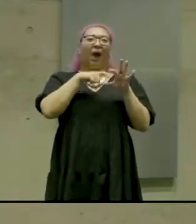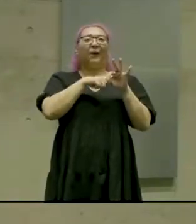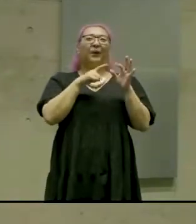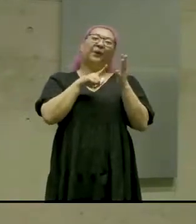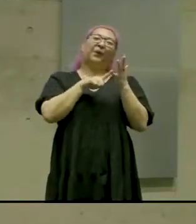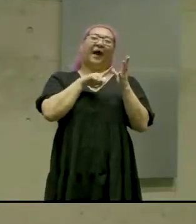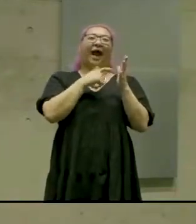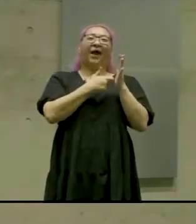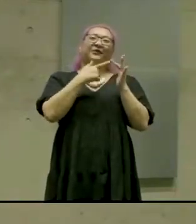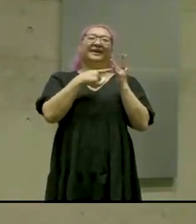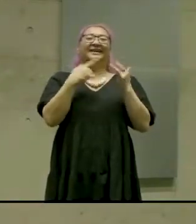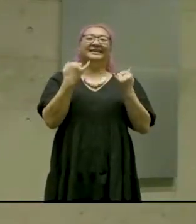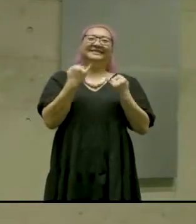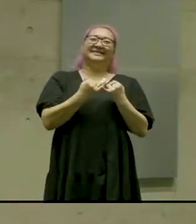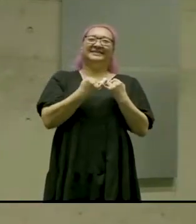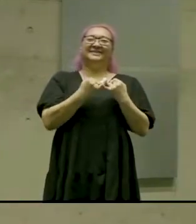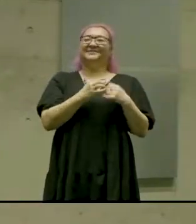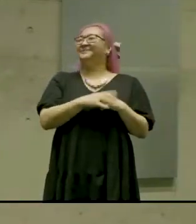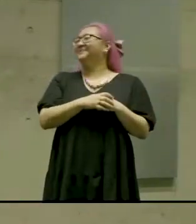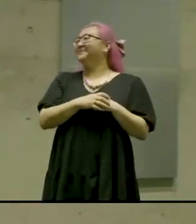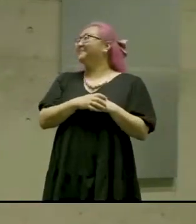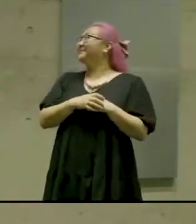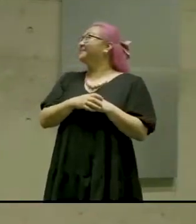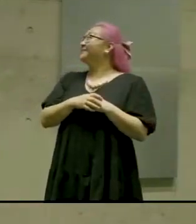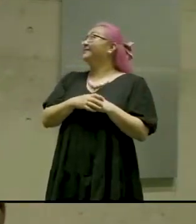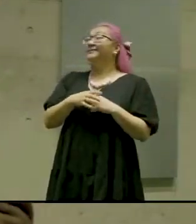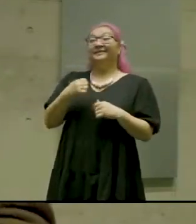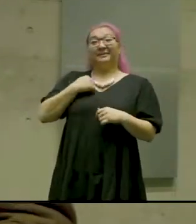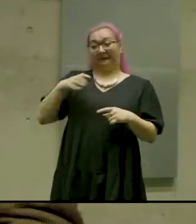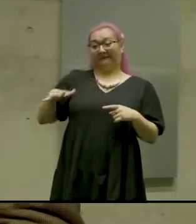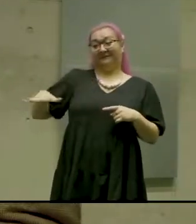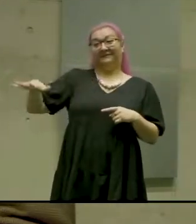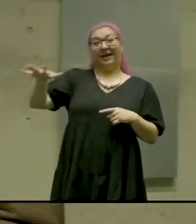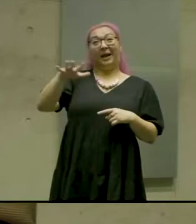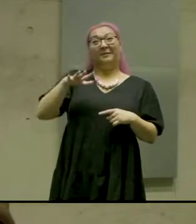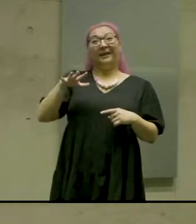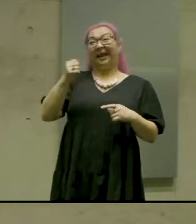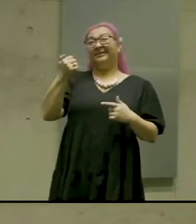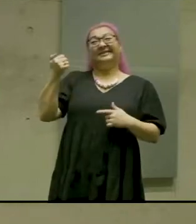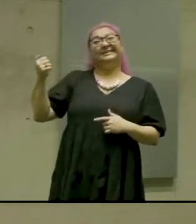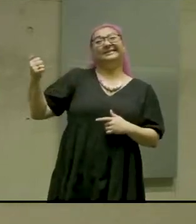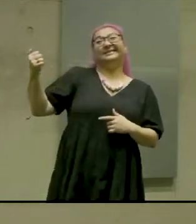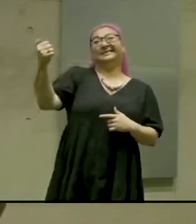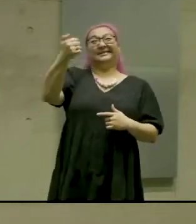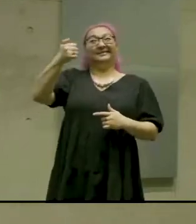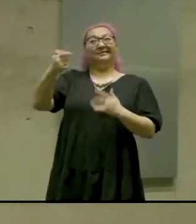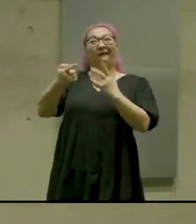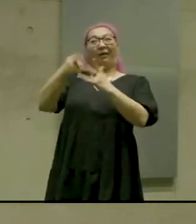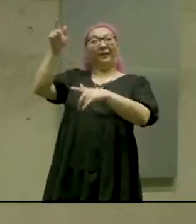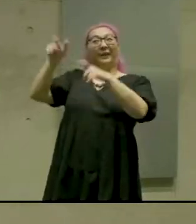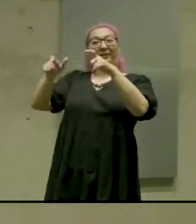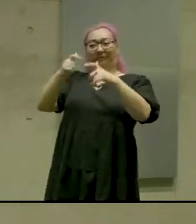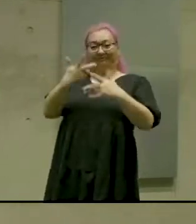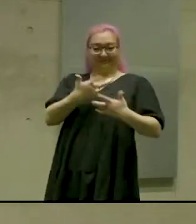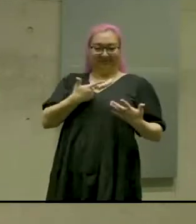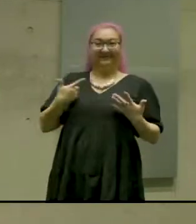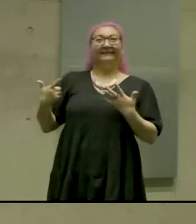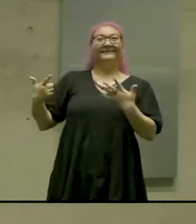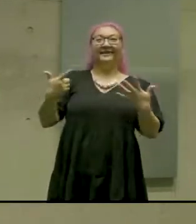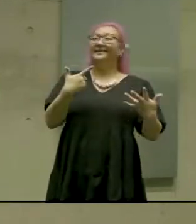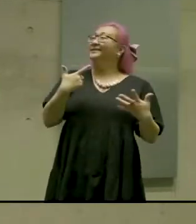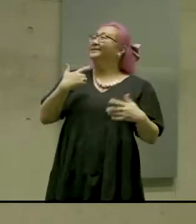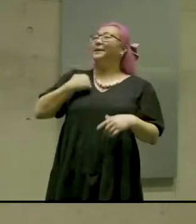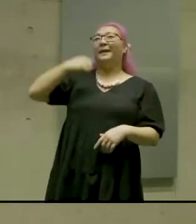grew up in a household with 6 other family members, and 2 of them are here right now, my sister and my